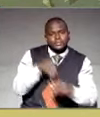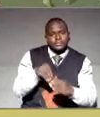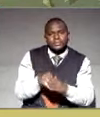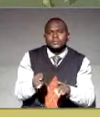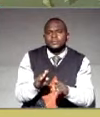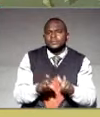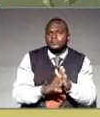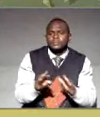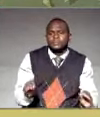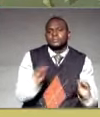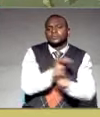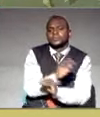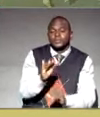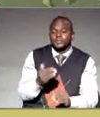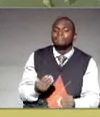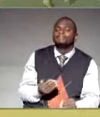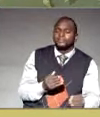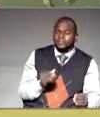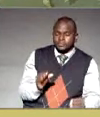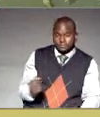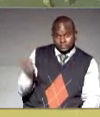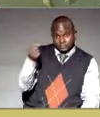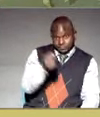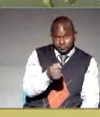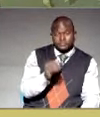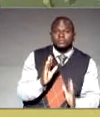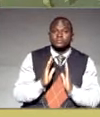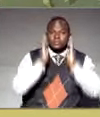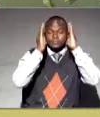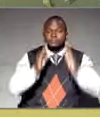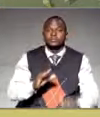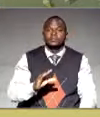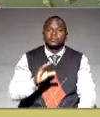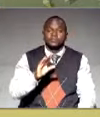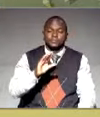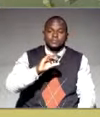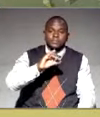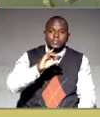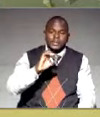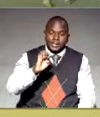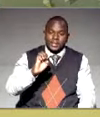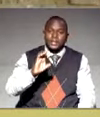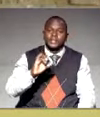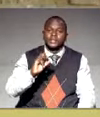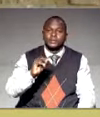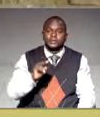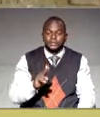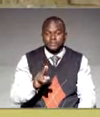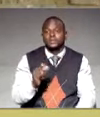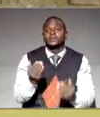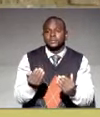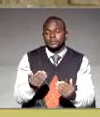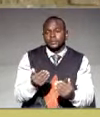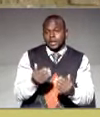he replacing? Our bishop-elect is Joseph Oliach Echiro. He is currently